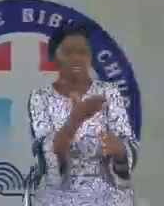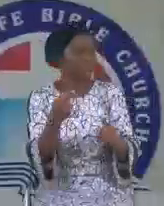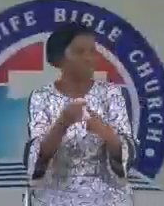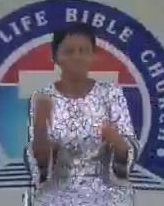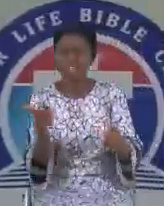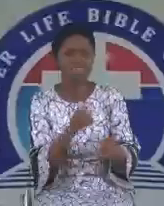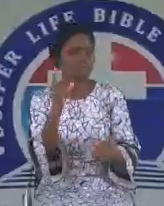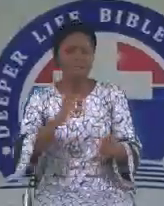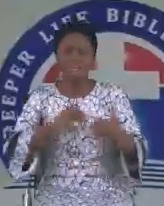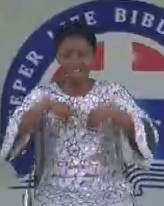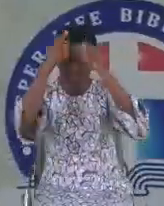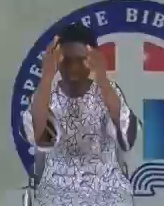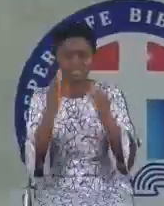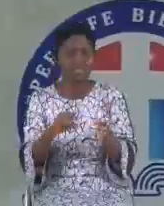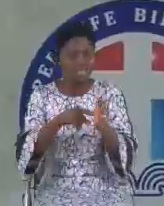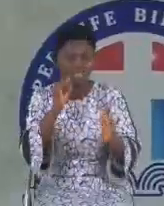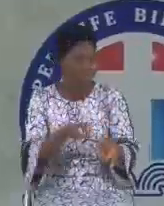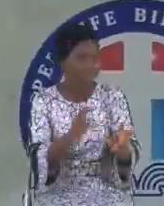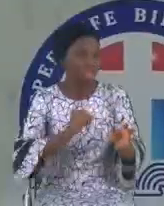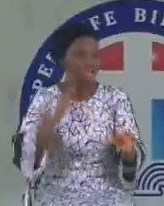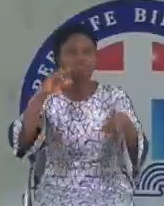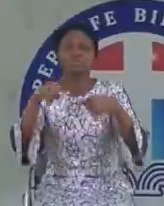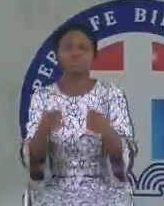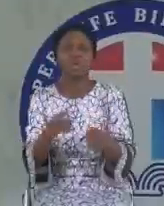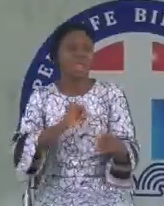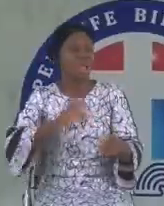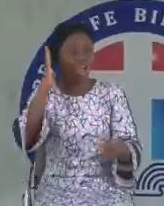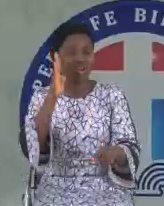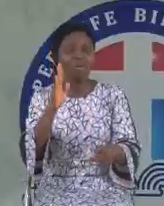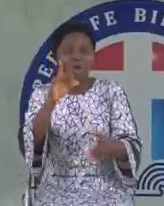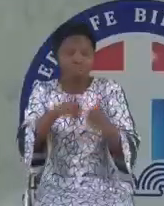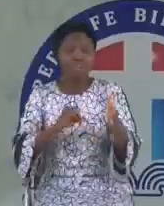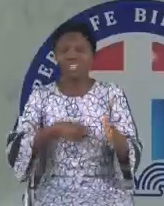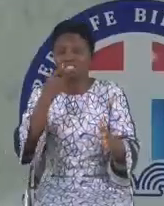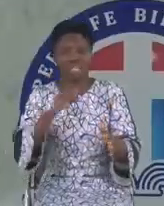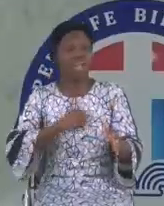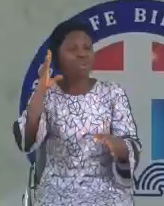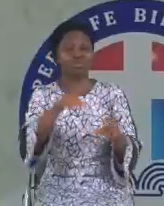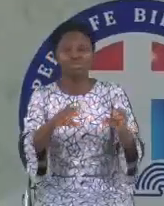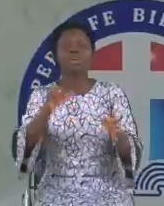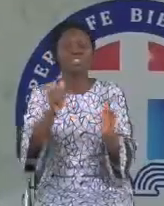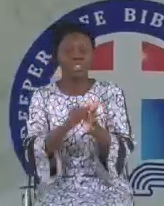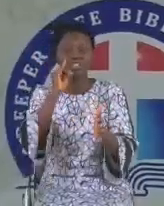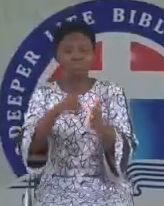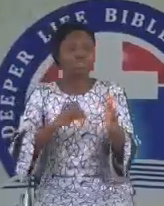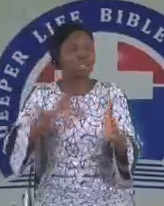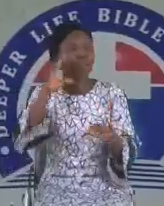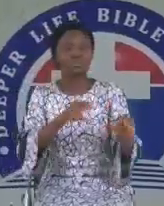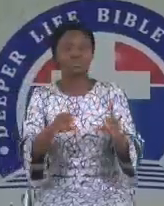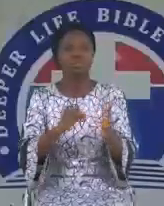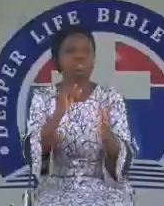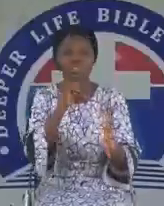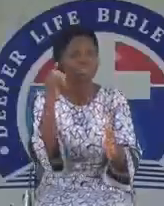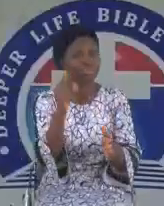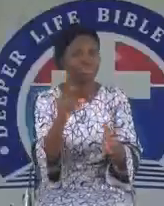mind. This is the way I'm going to go, and what I say I will do, I do. It's not you. It's the